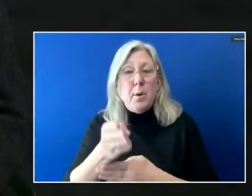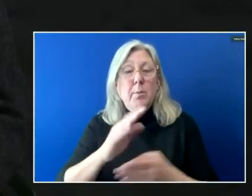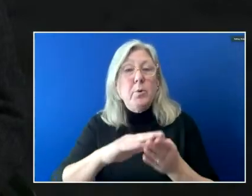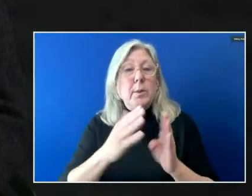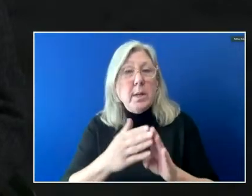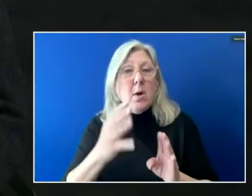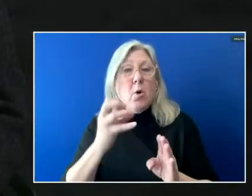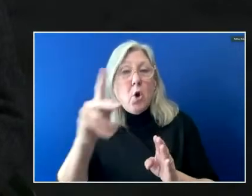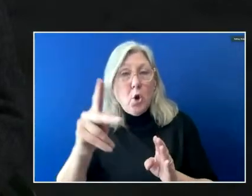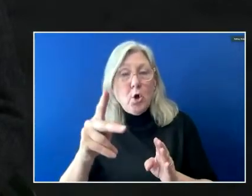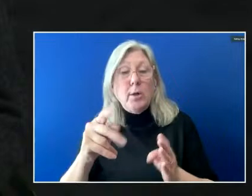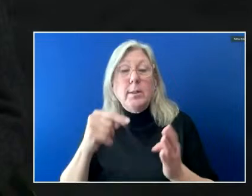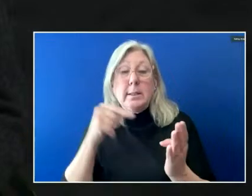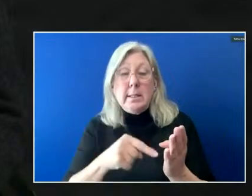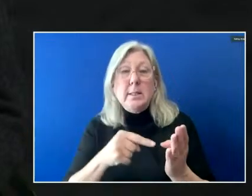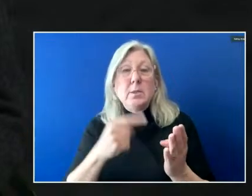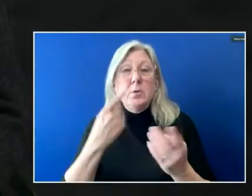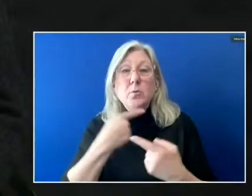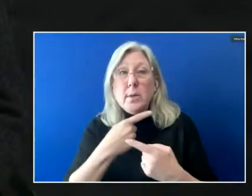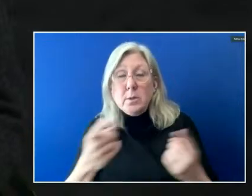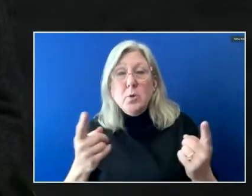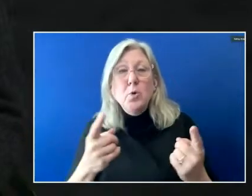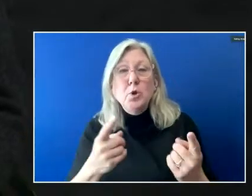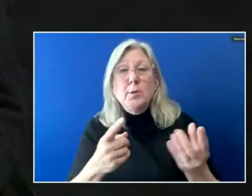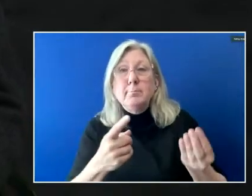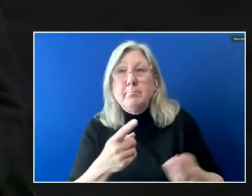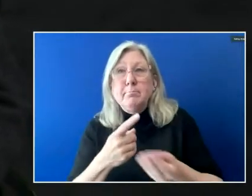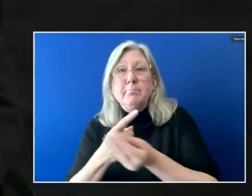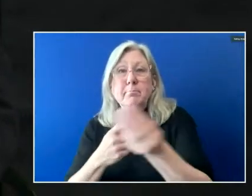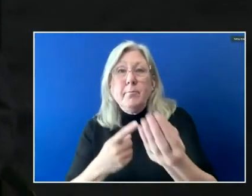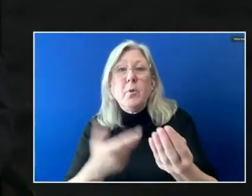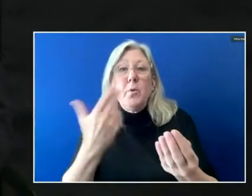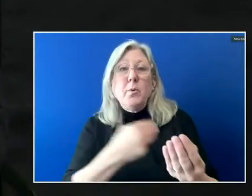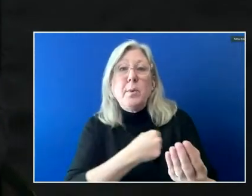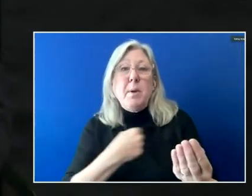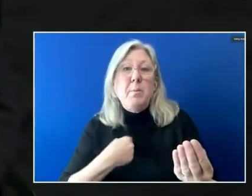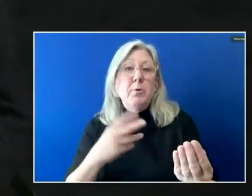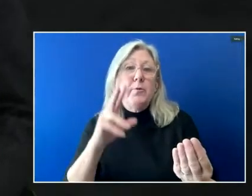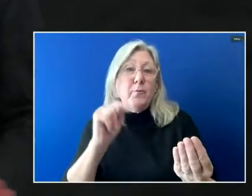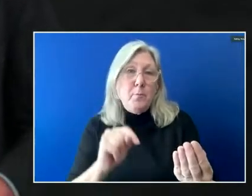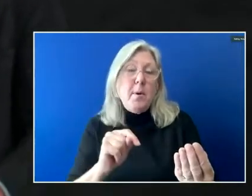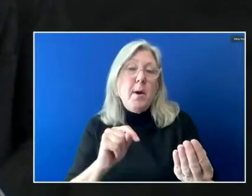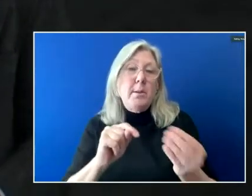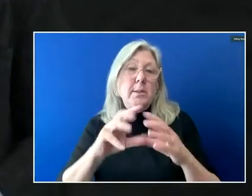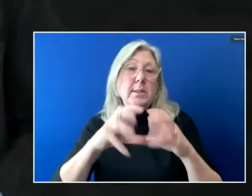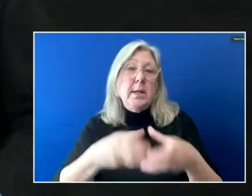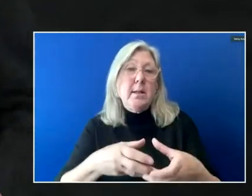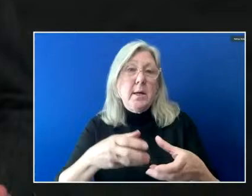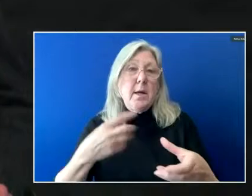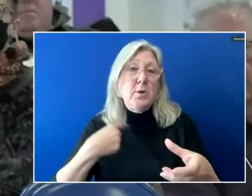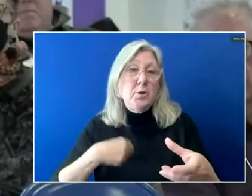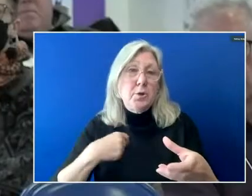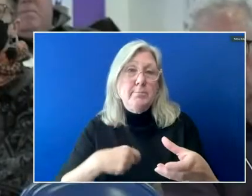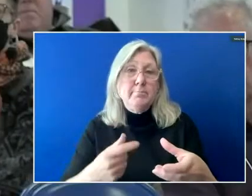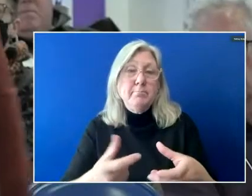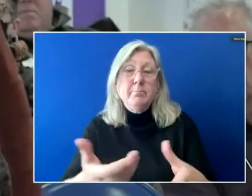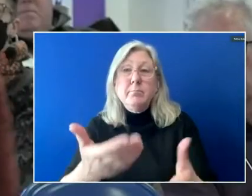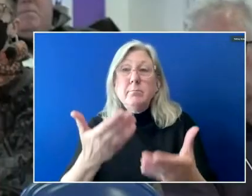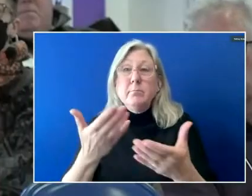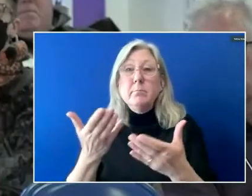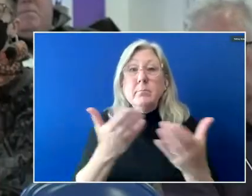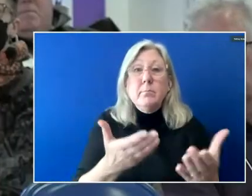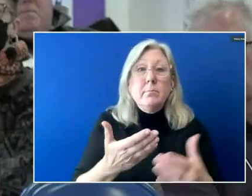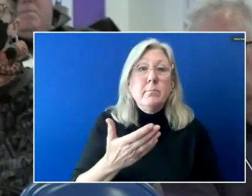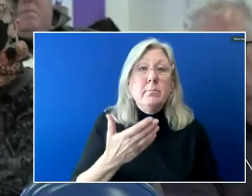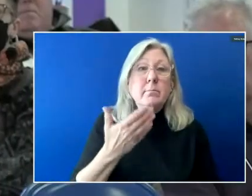resolution to the three members of Vermont's Congressional Delegation is there any discussion Mr Reverend France thank you